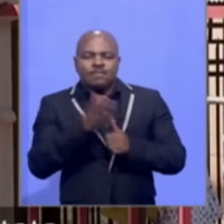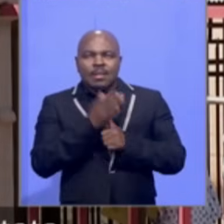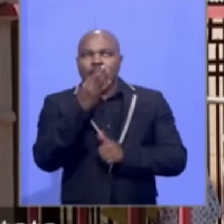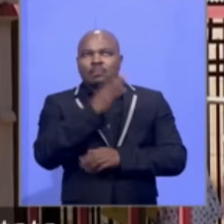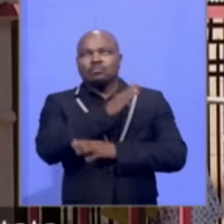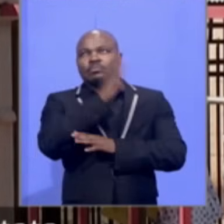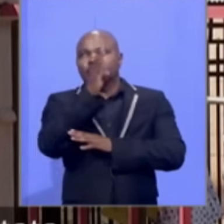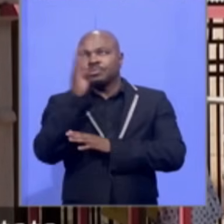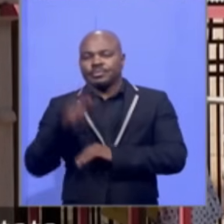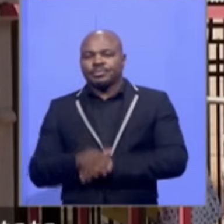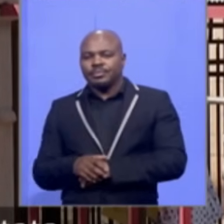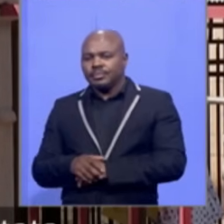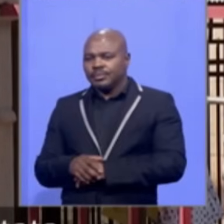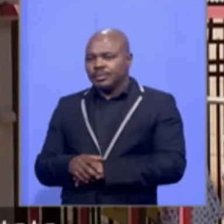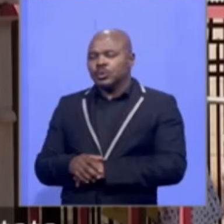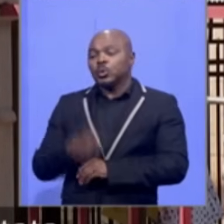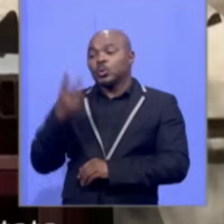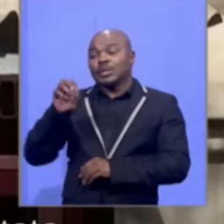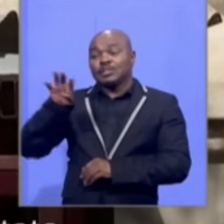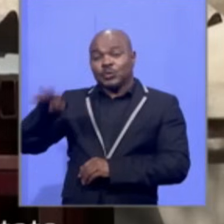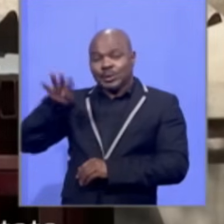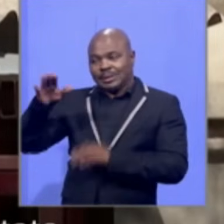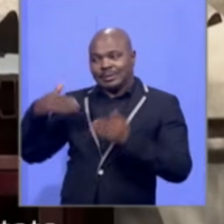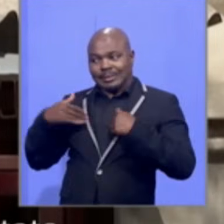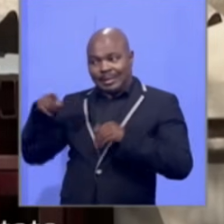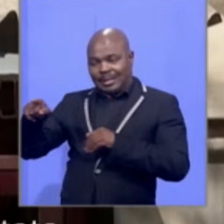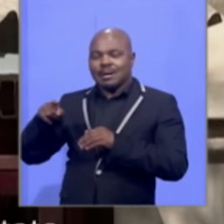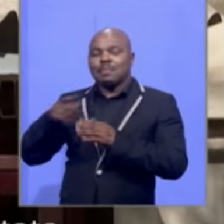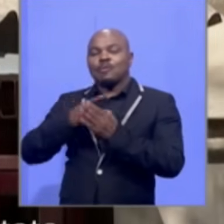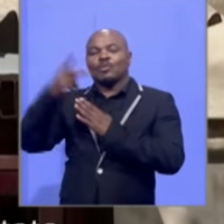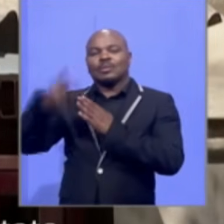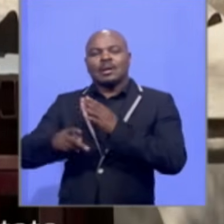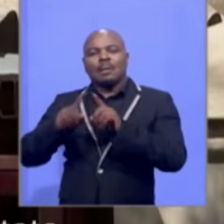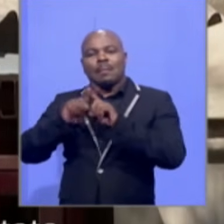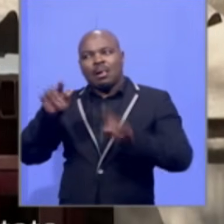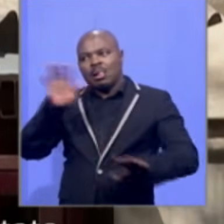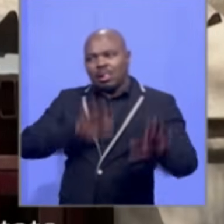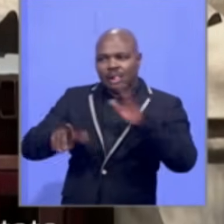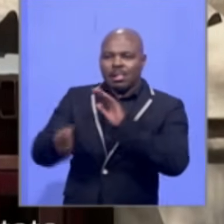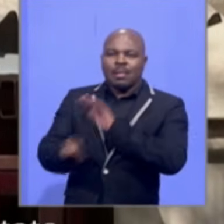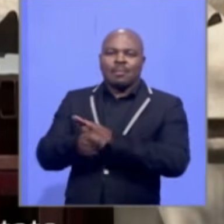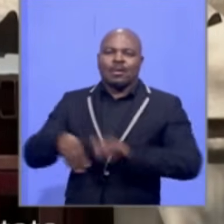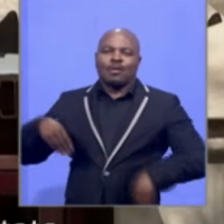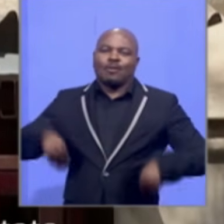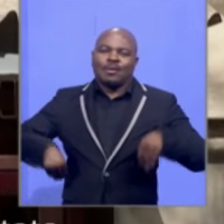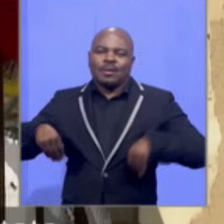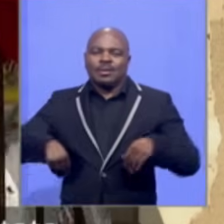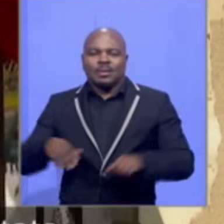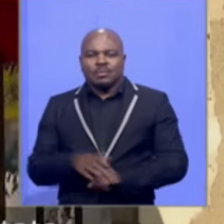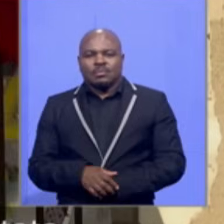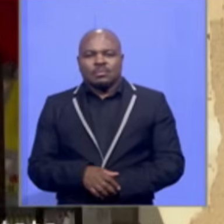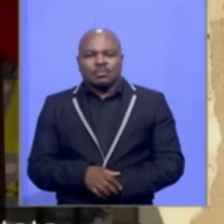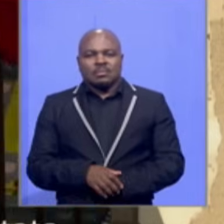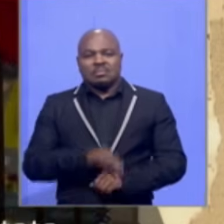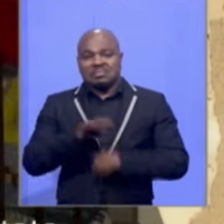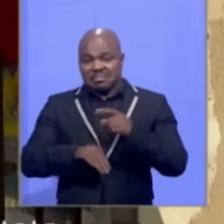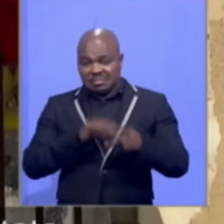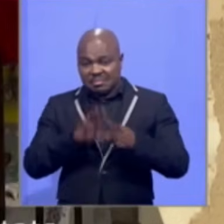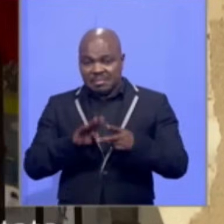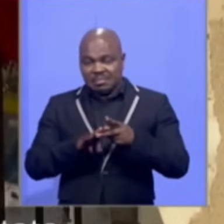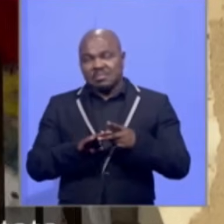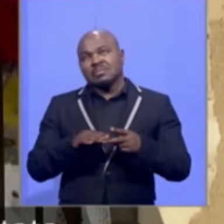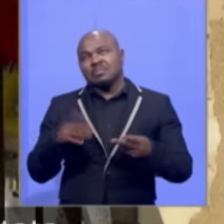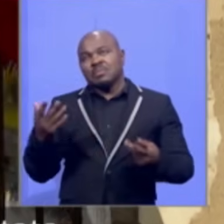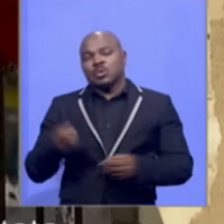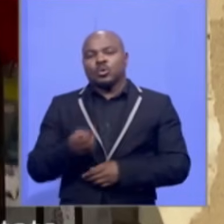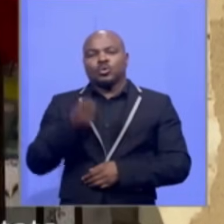sa 2014 fela ya aparelwa ke ketsahalo tsa bobodu. Ha ho tla ajwa diranta tse dimilione